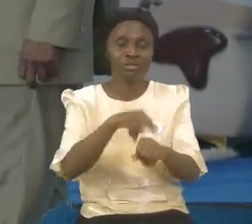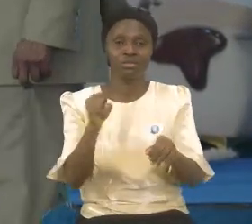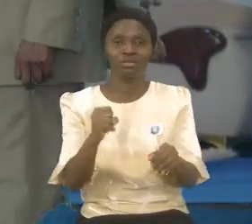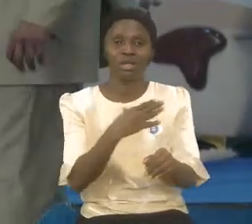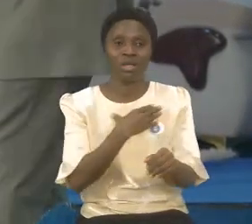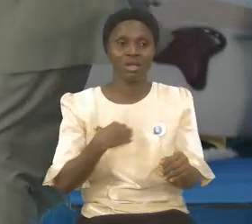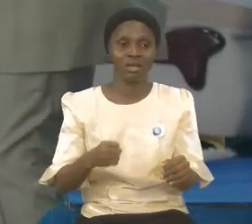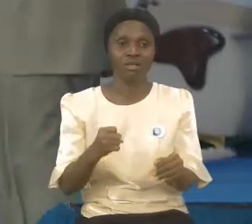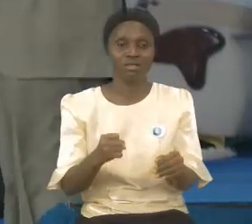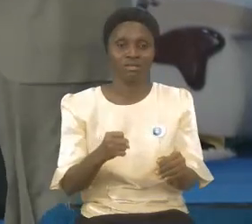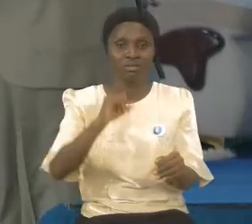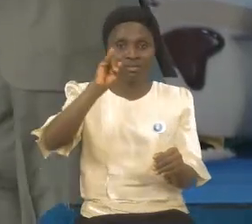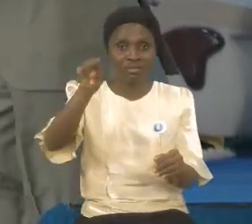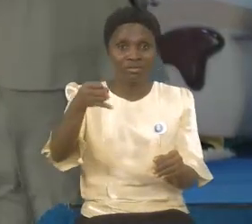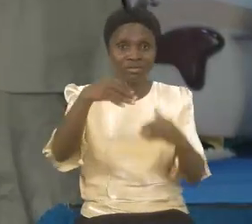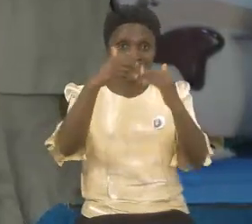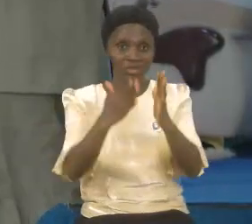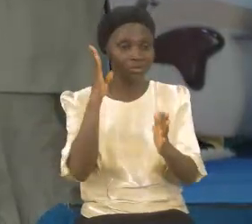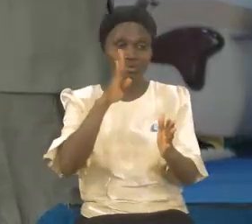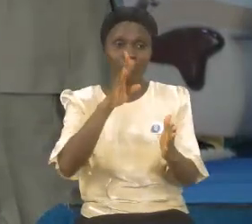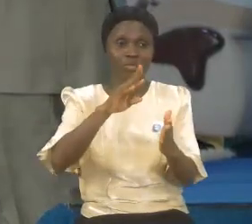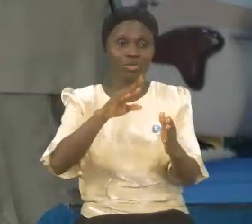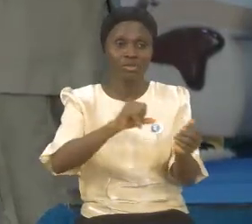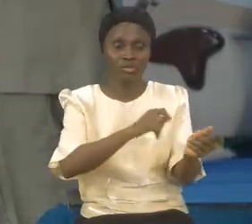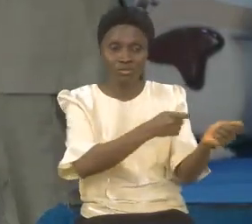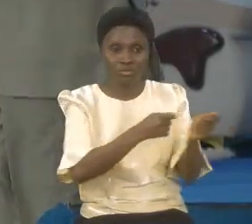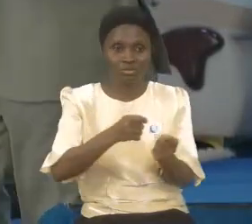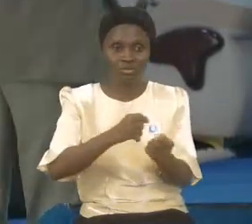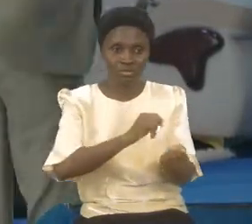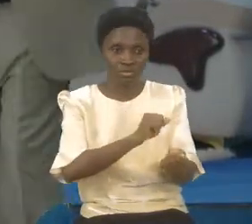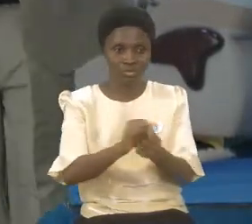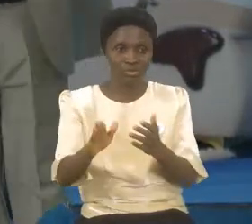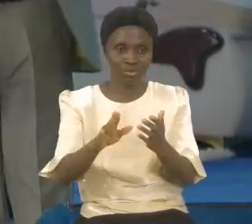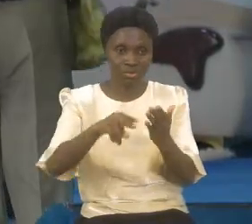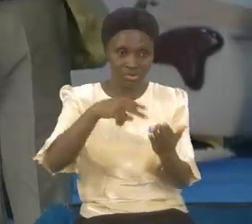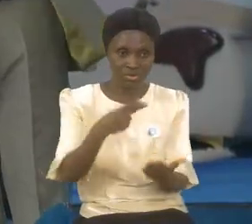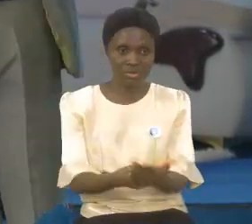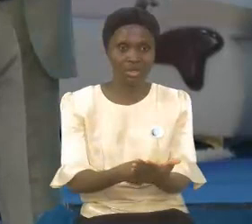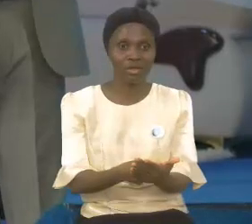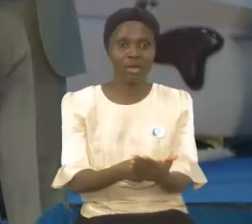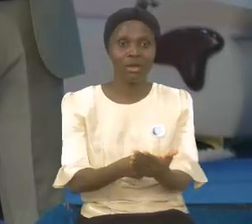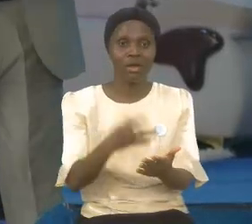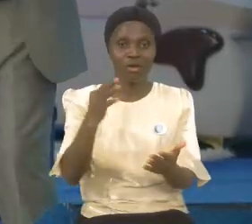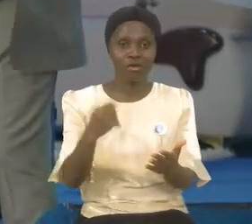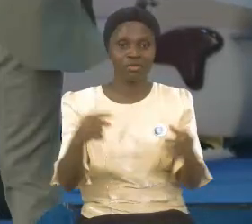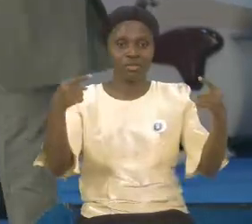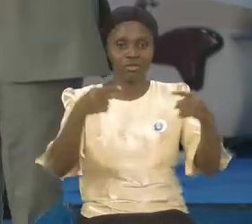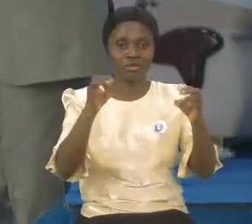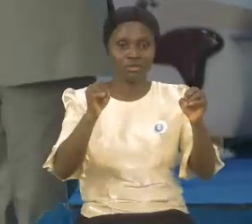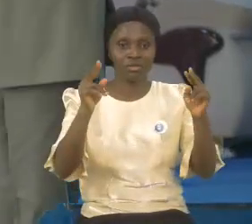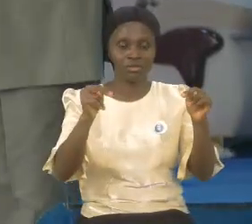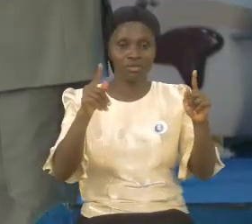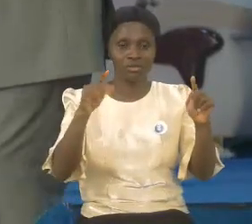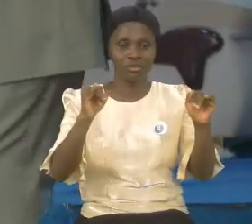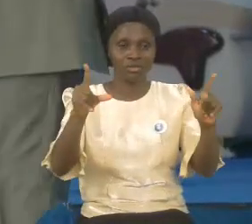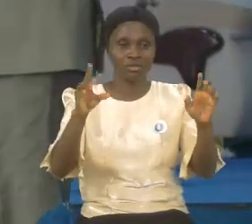of the Gentiles. You see the fight over the dome, over Jerusalem, and this one claiming it and that one claiming it. It